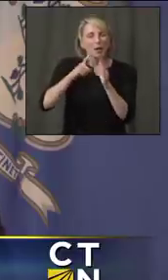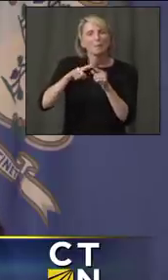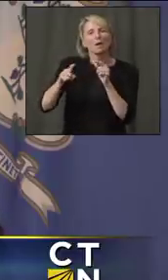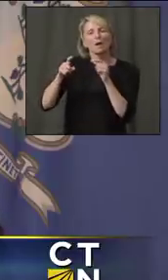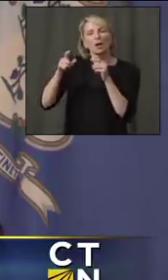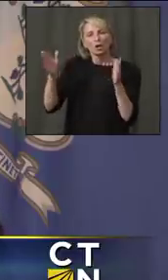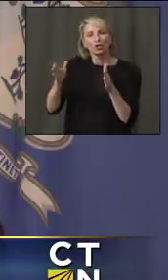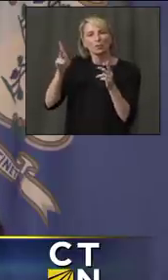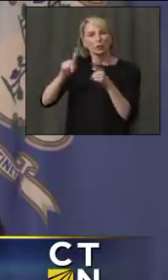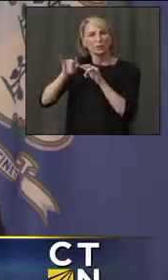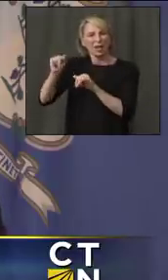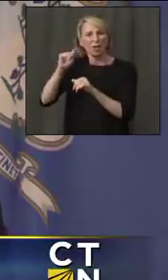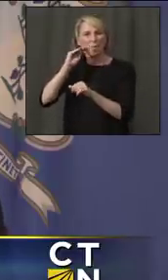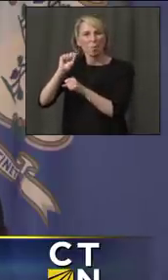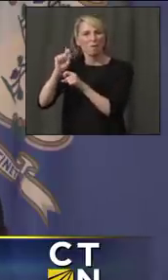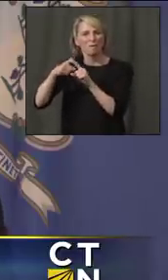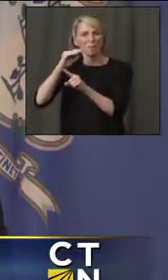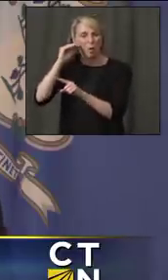immune-challenged,